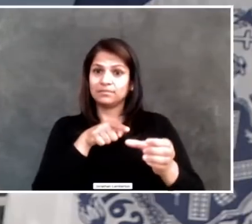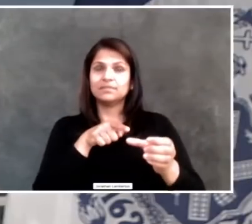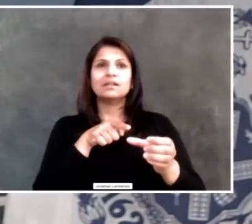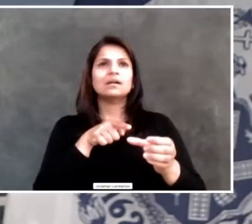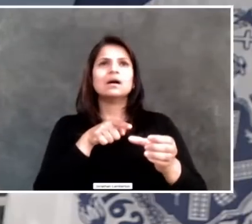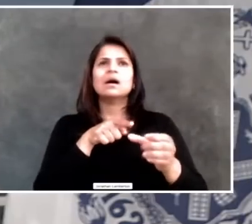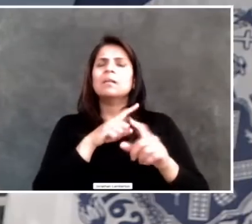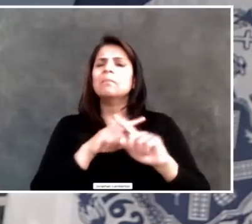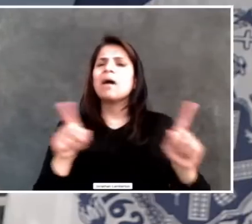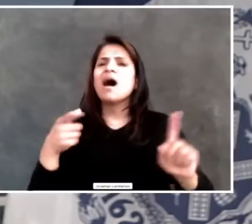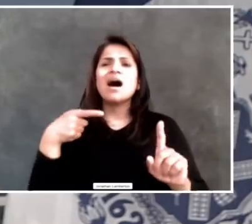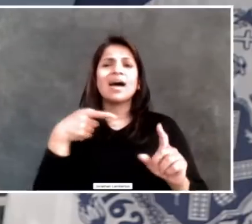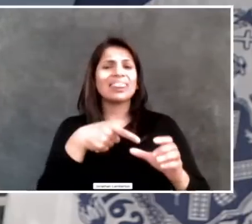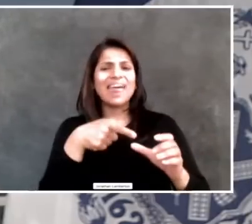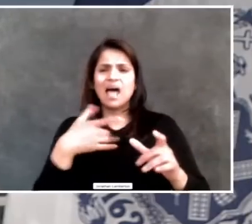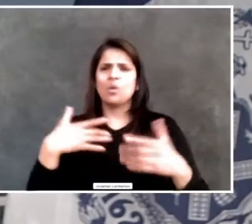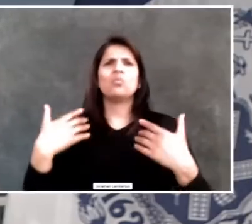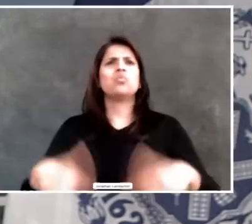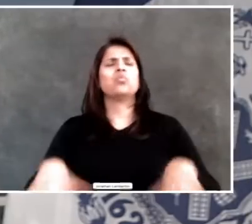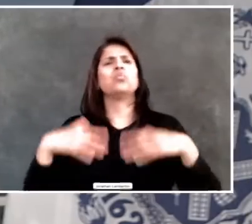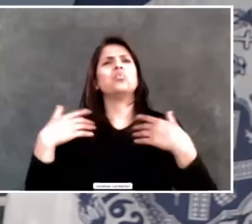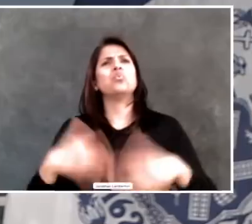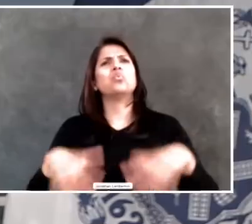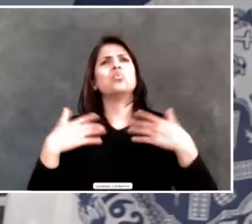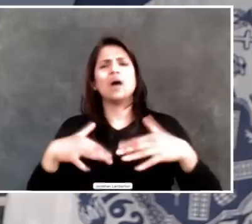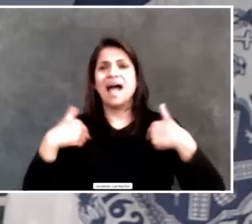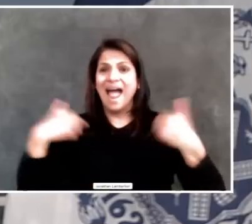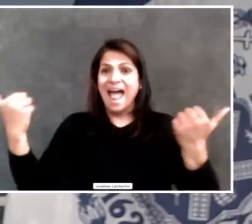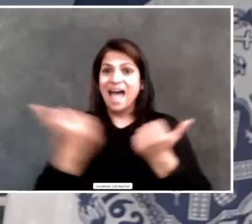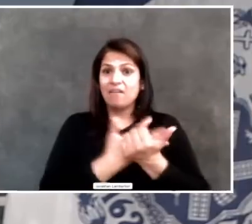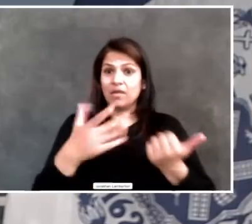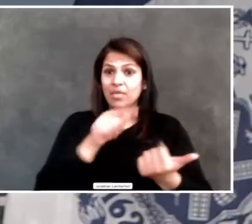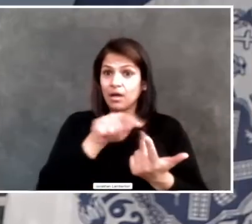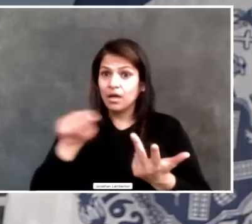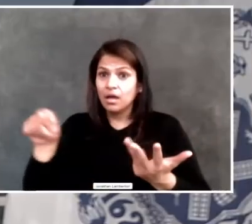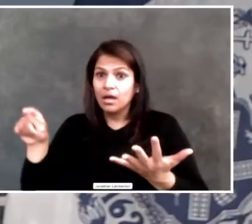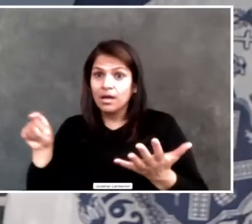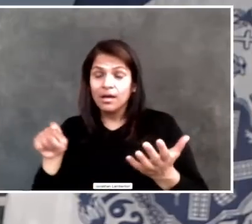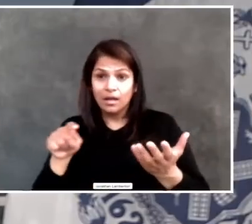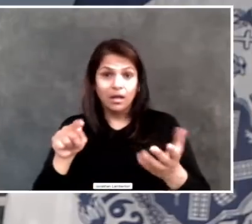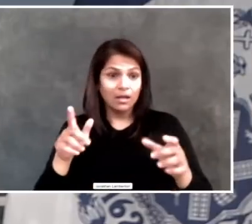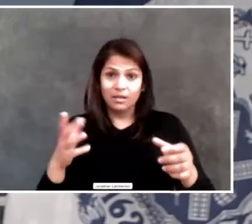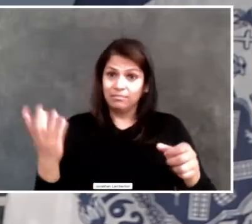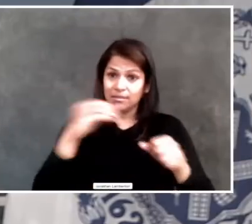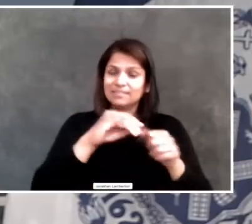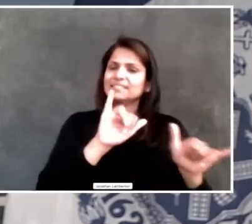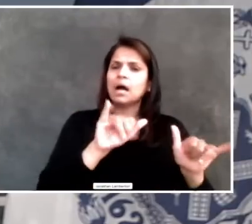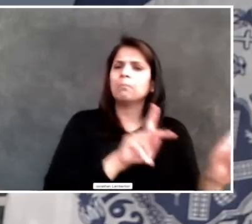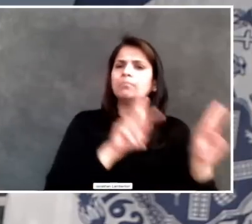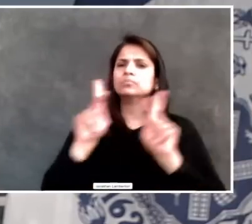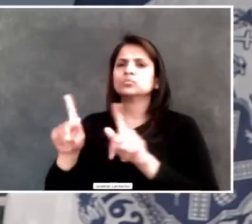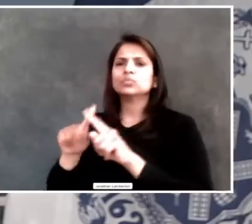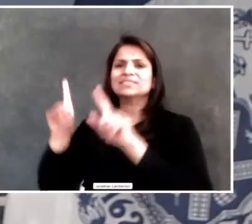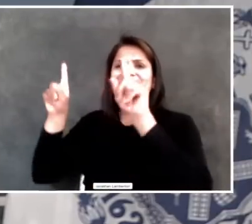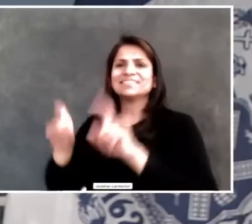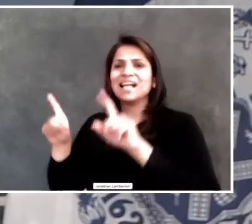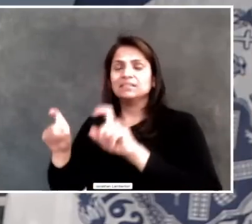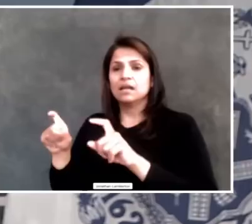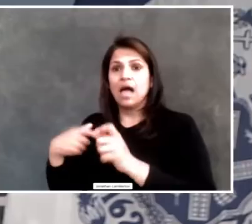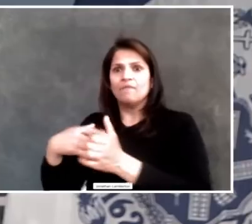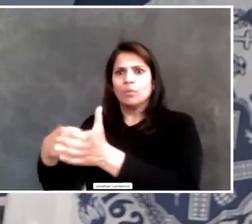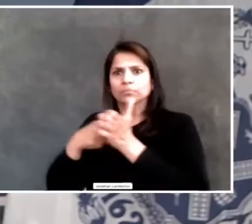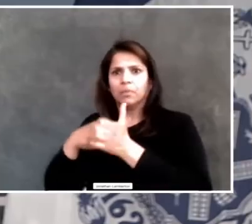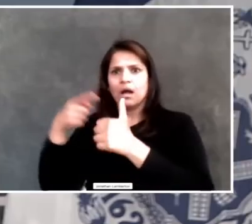test anyone, anytime, for whatever purpose, and know it would be there and it would be quick turnaround. If